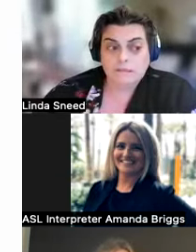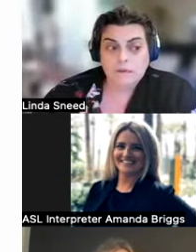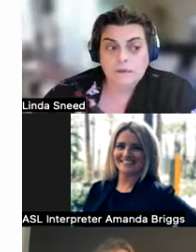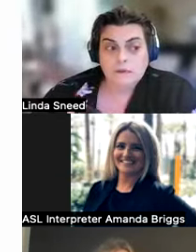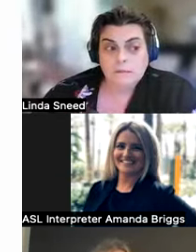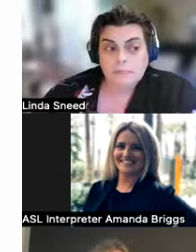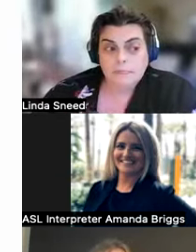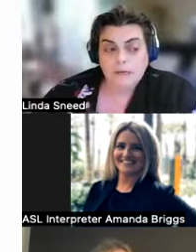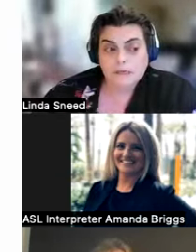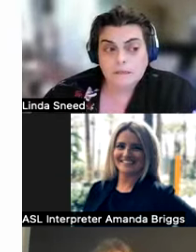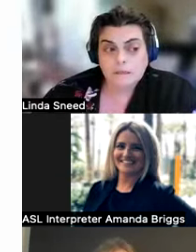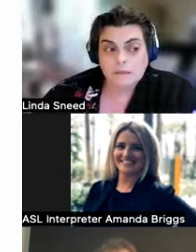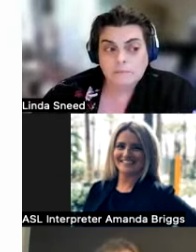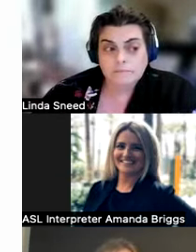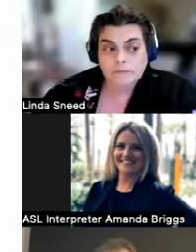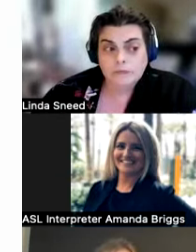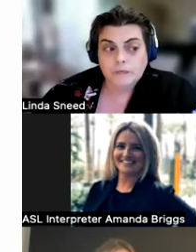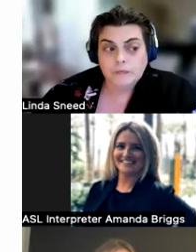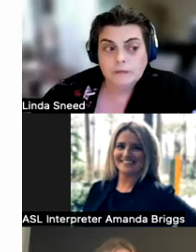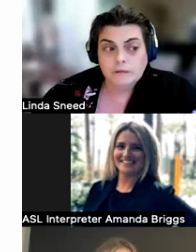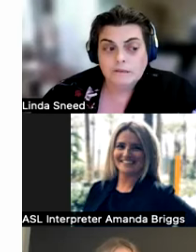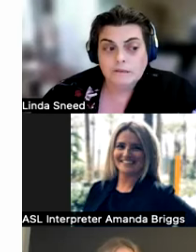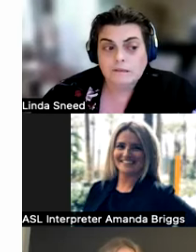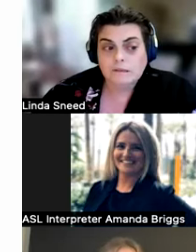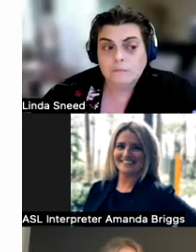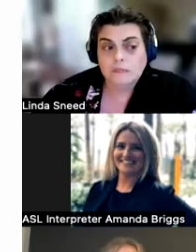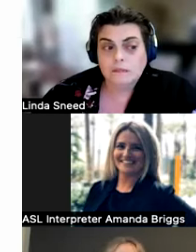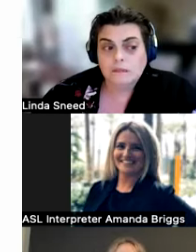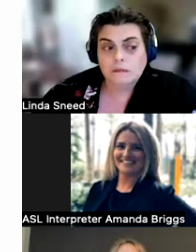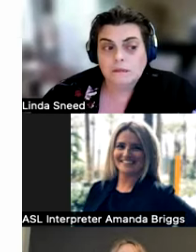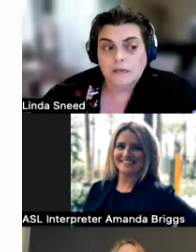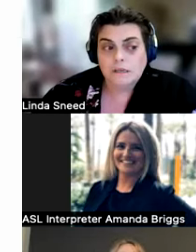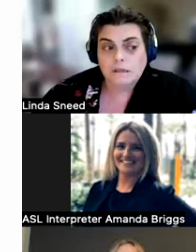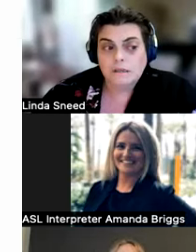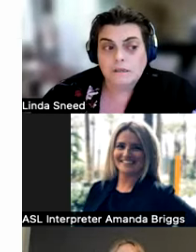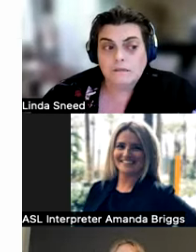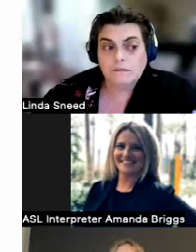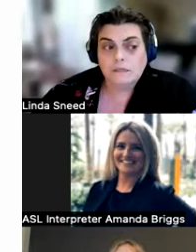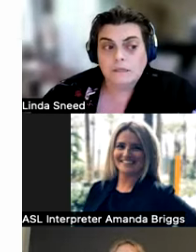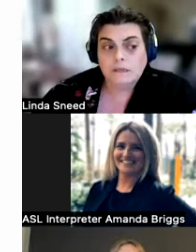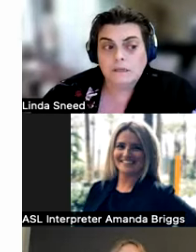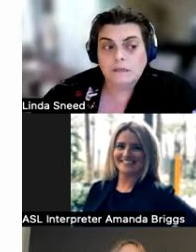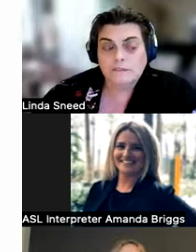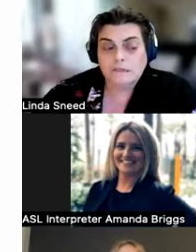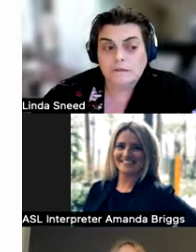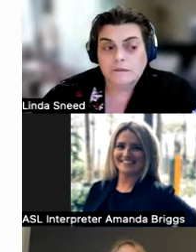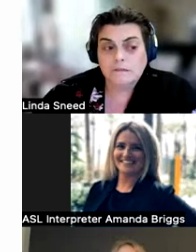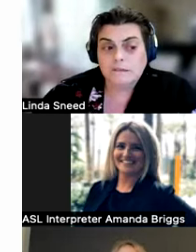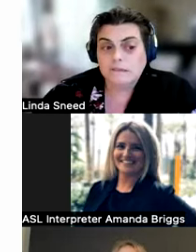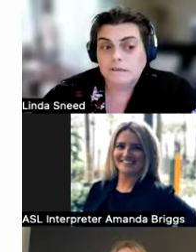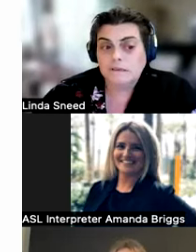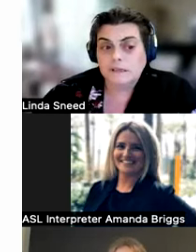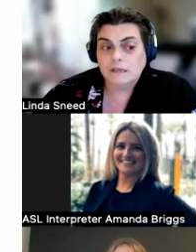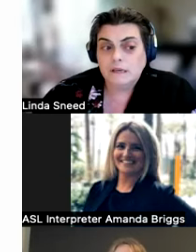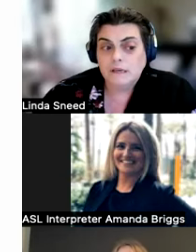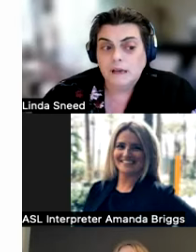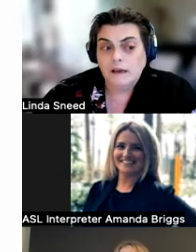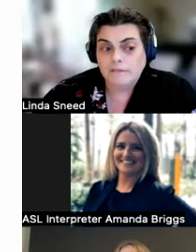is, that this doesn't mean that during an online office hour, you